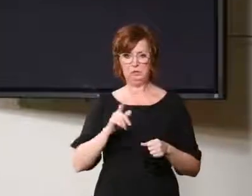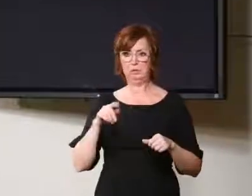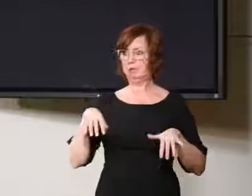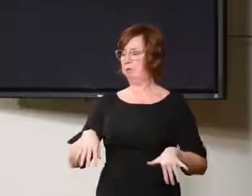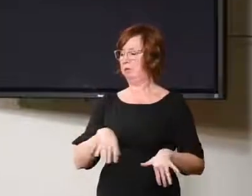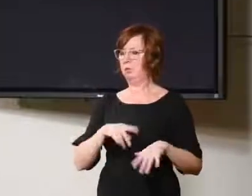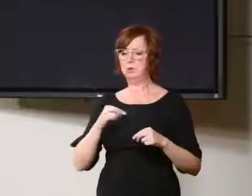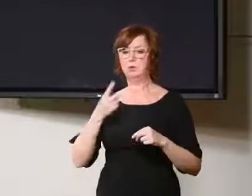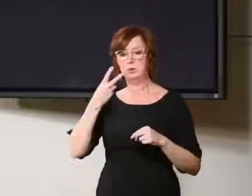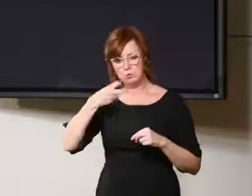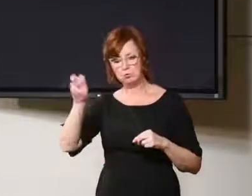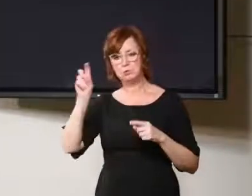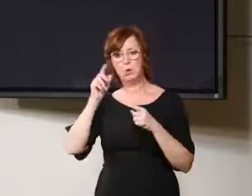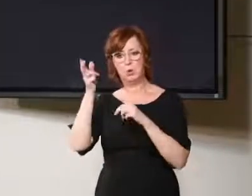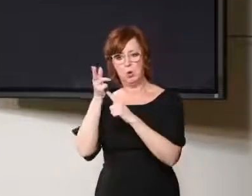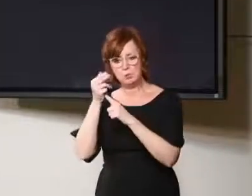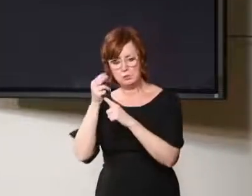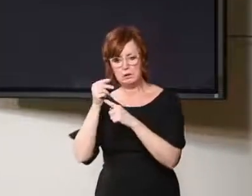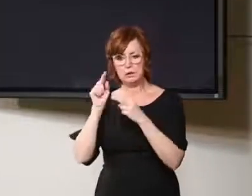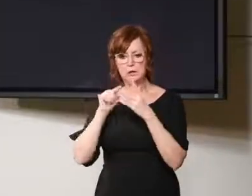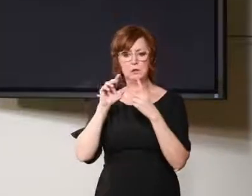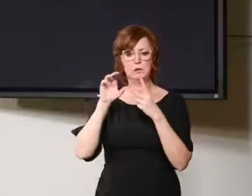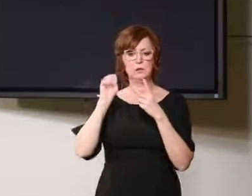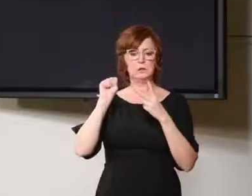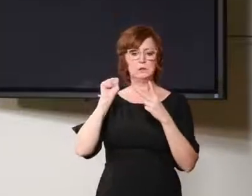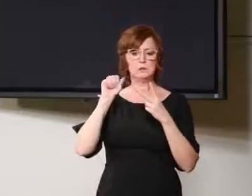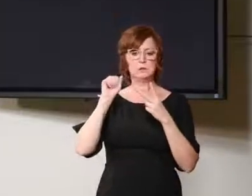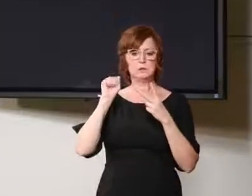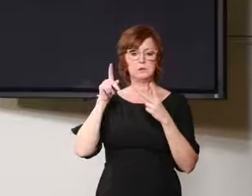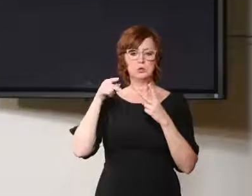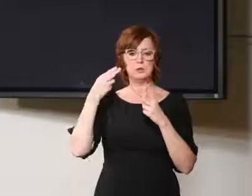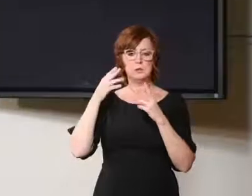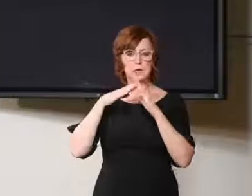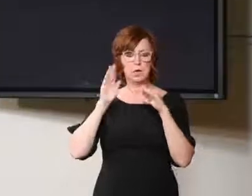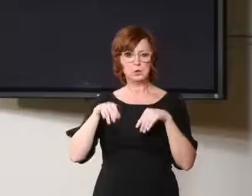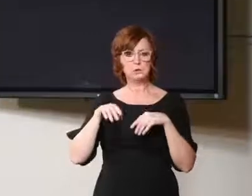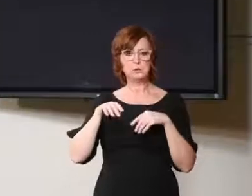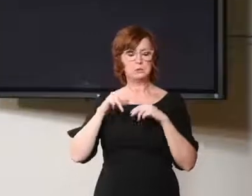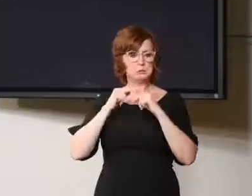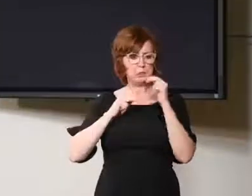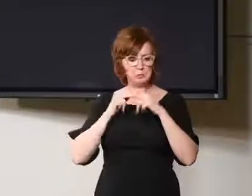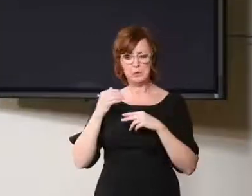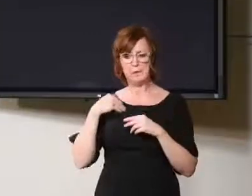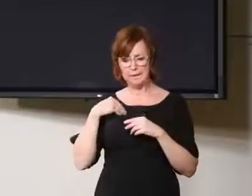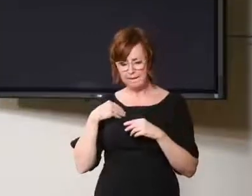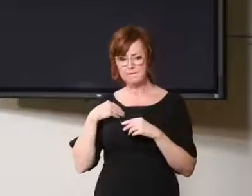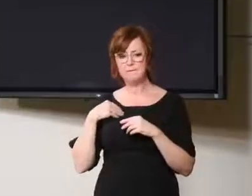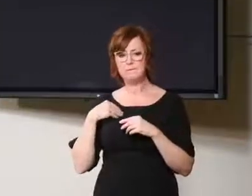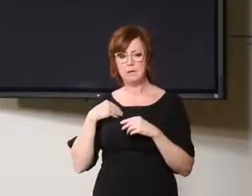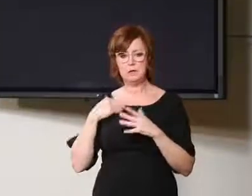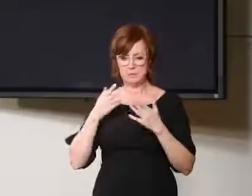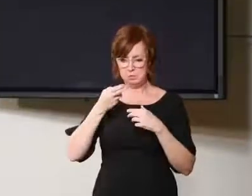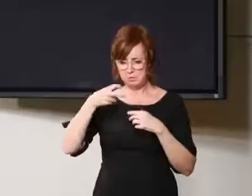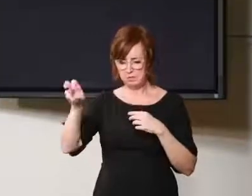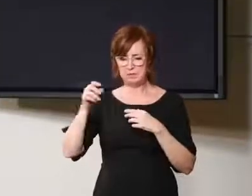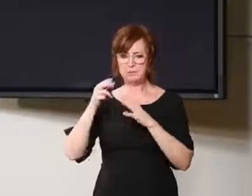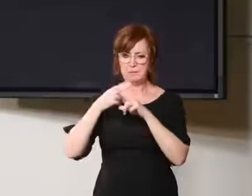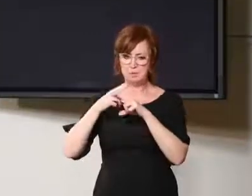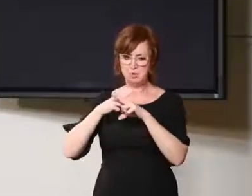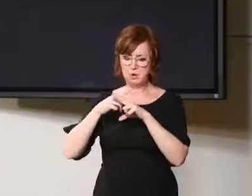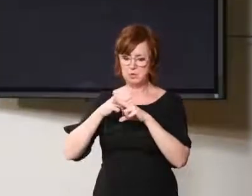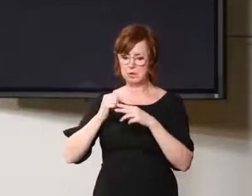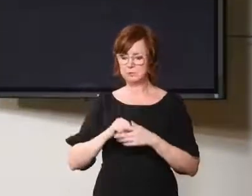Sask housing facilities in the province. I would say this to those individuals with respect to not only